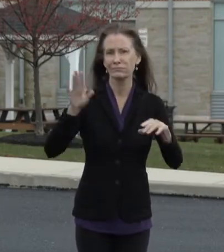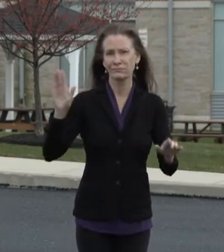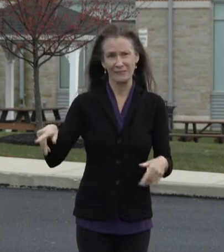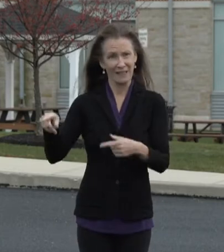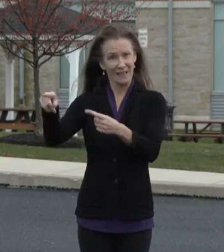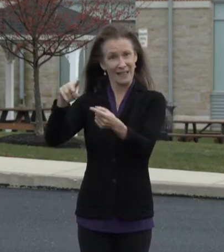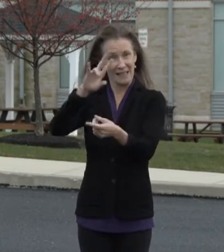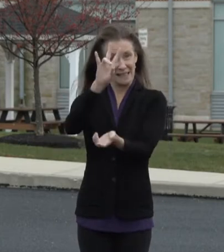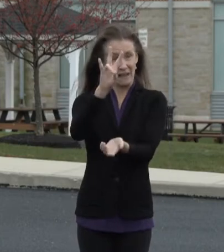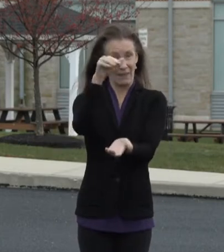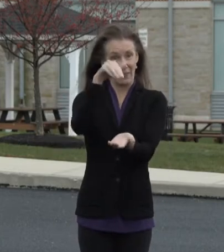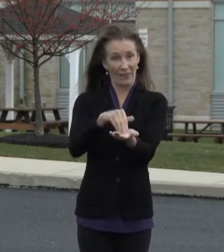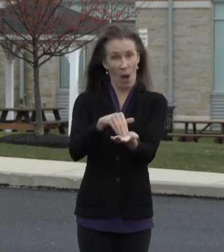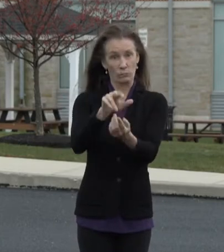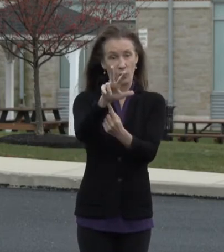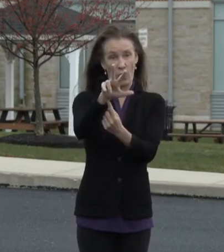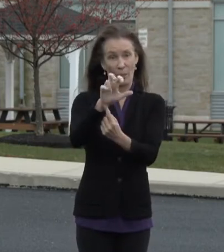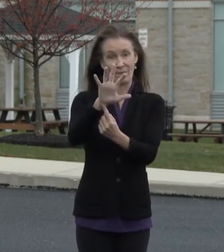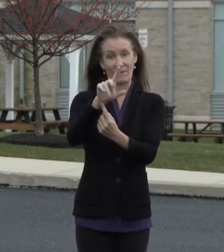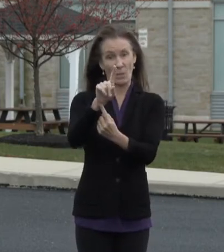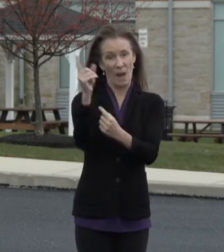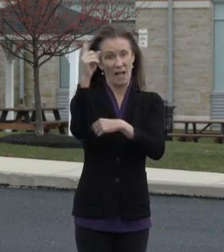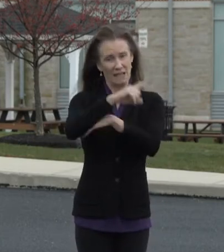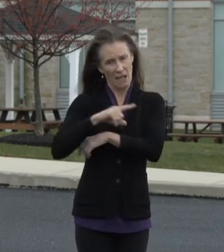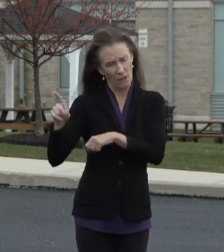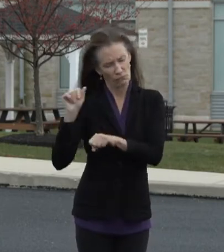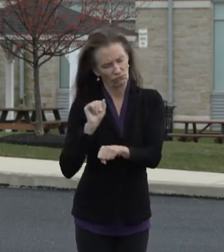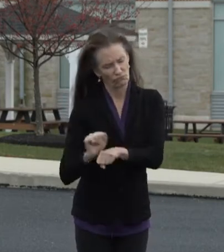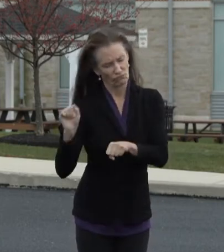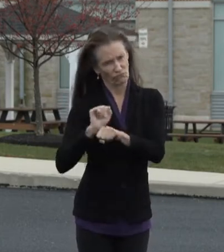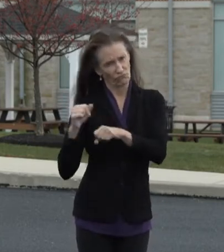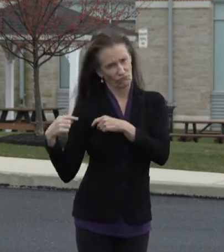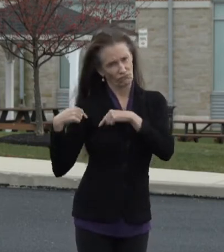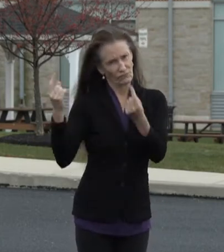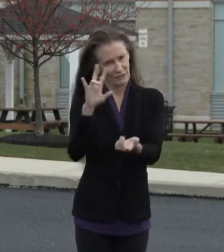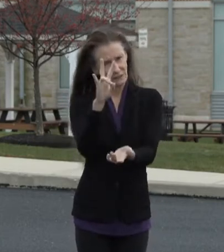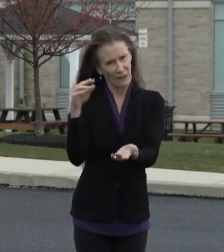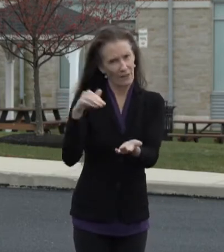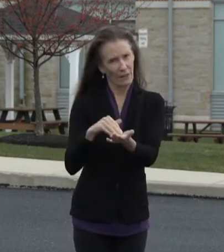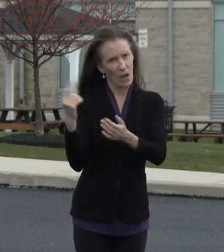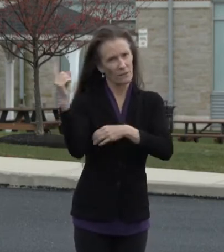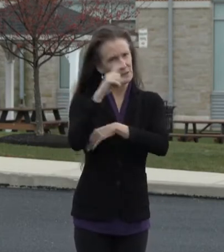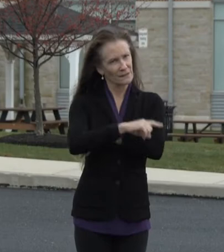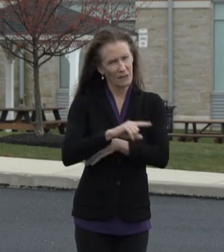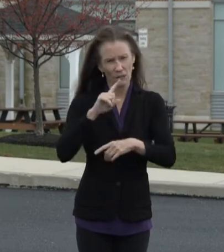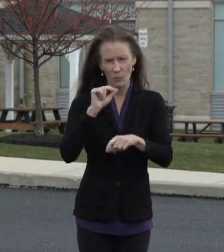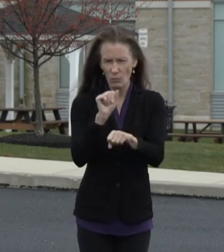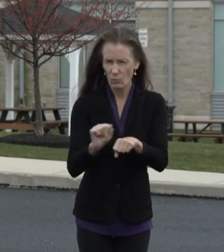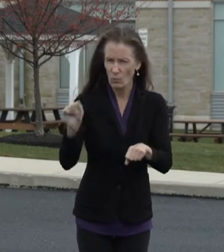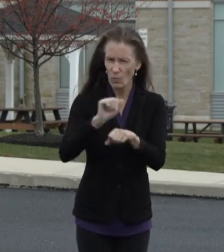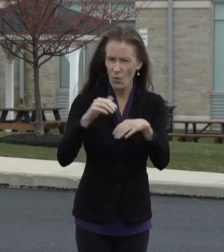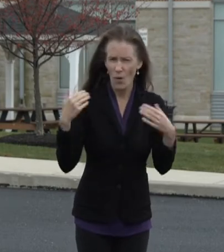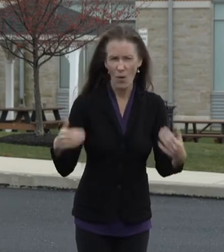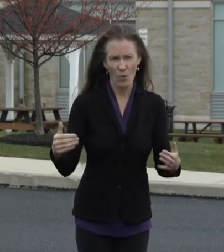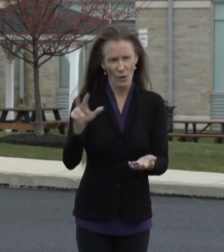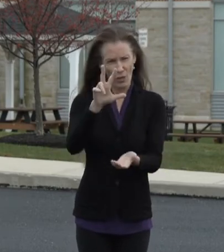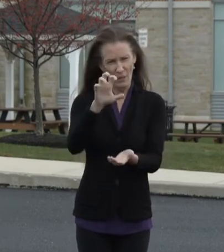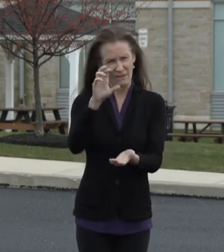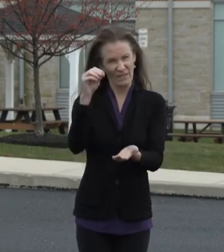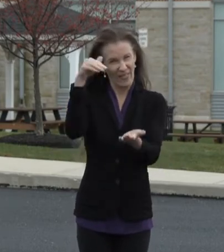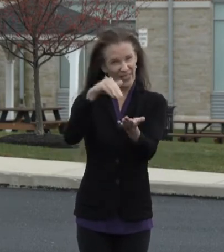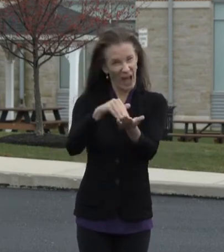7,351 days in the COVID-19 response. That is more than 350,000 hours of